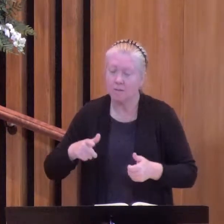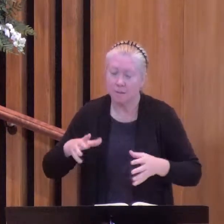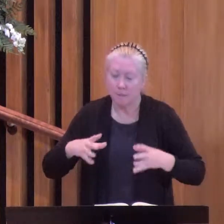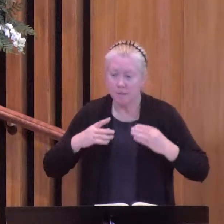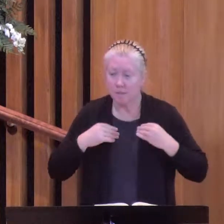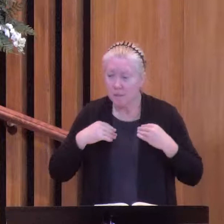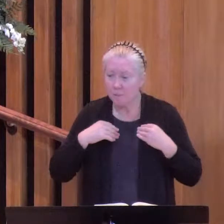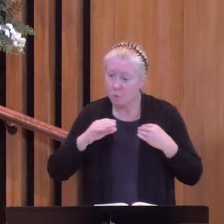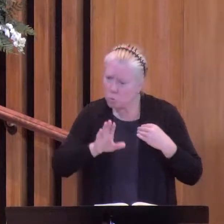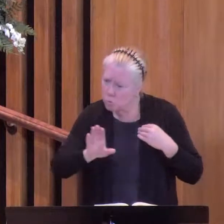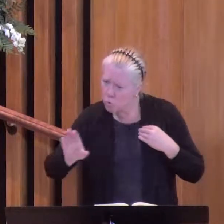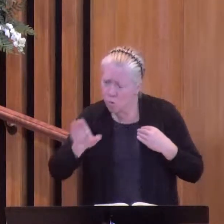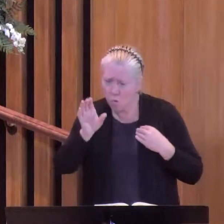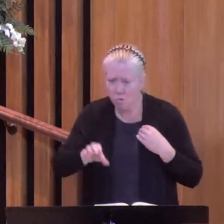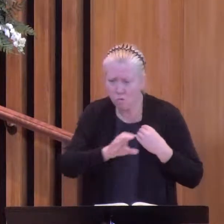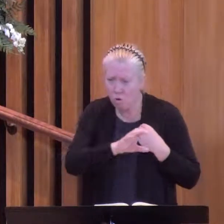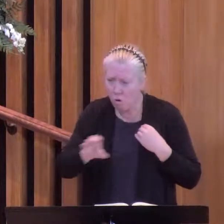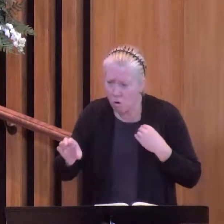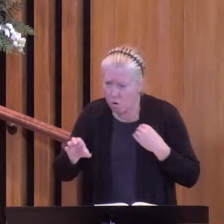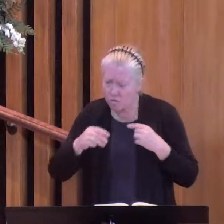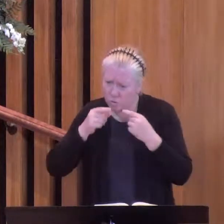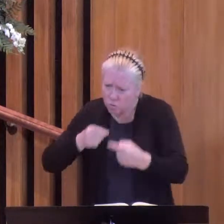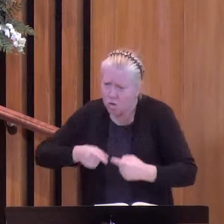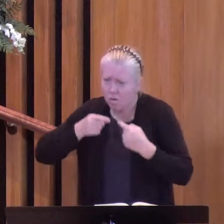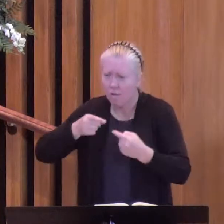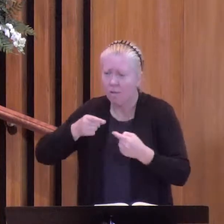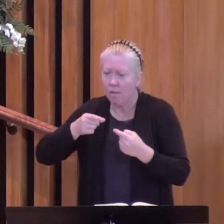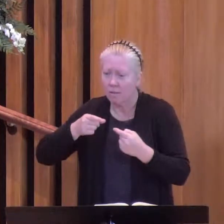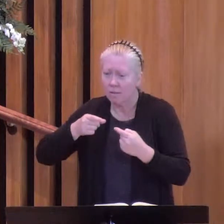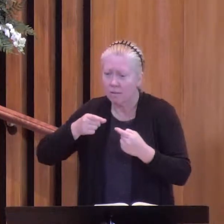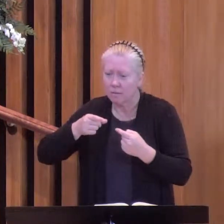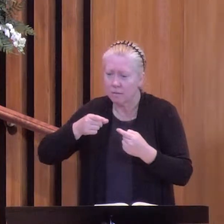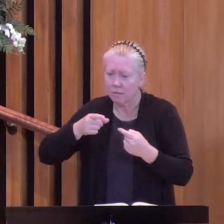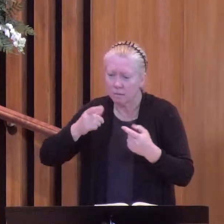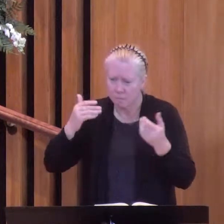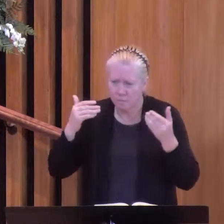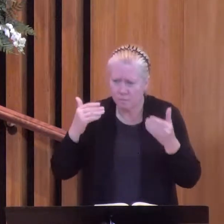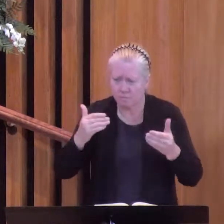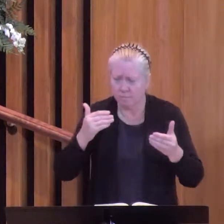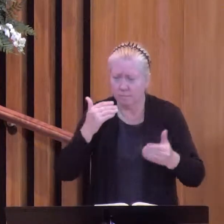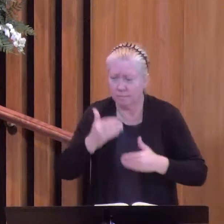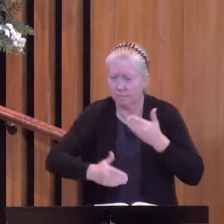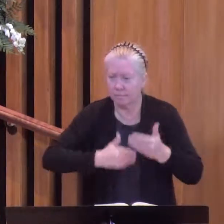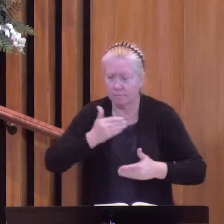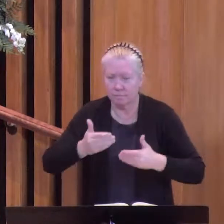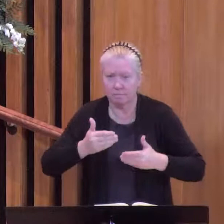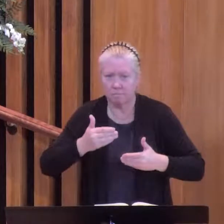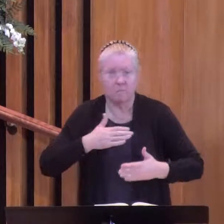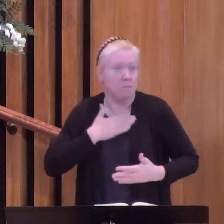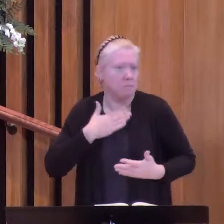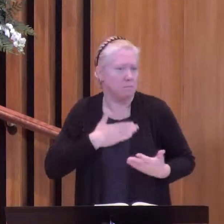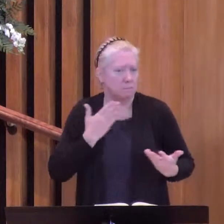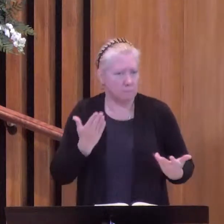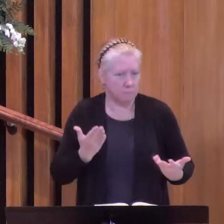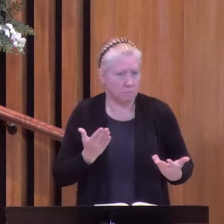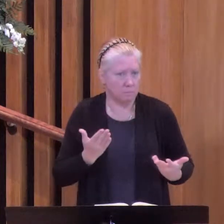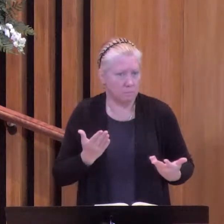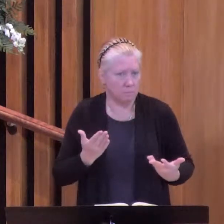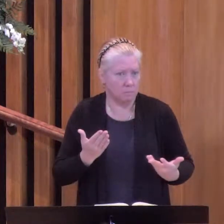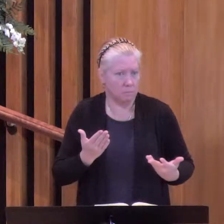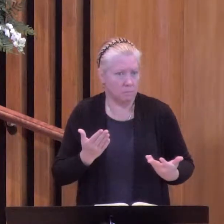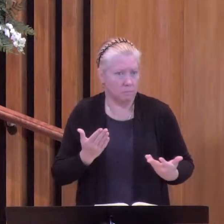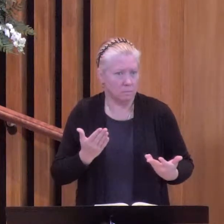we come to the altar of the Lord as people of faith each and every week, we bring to God